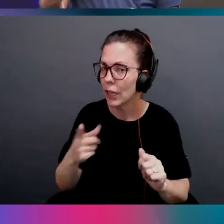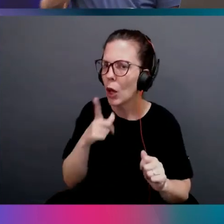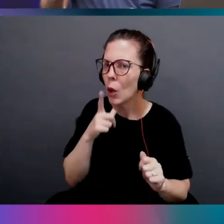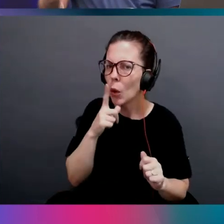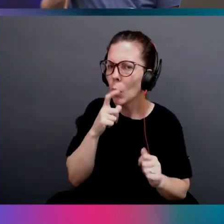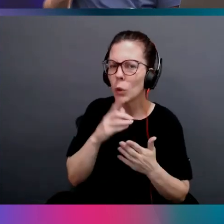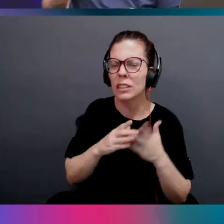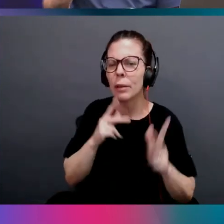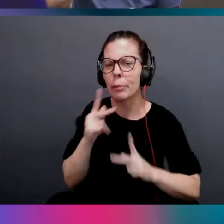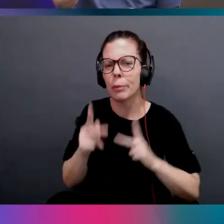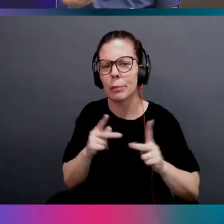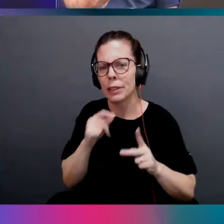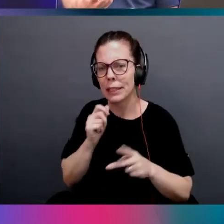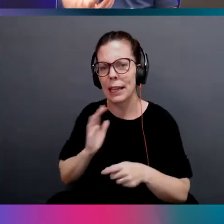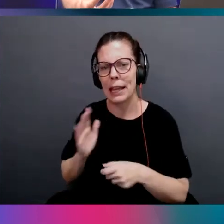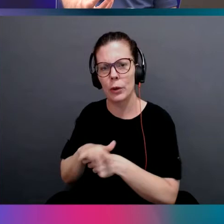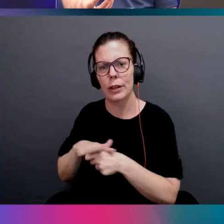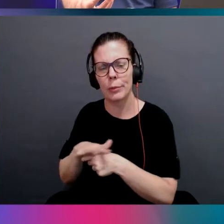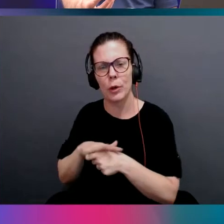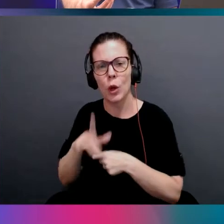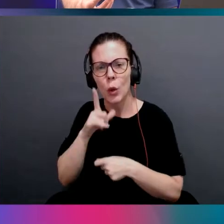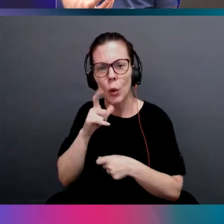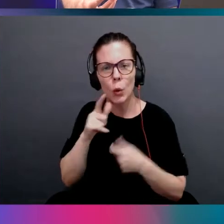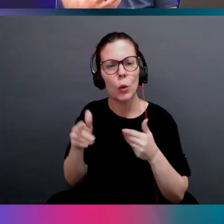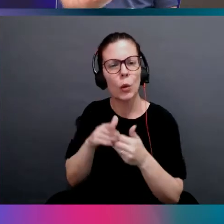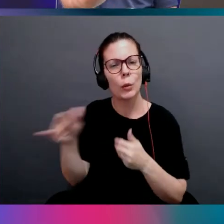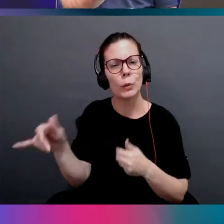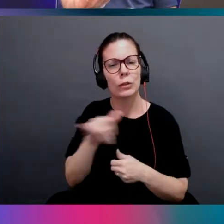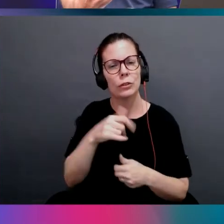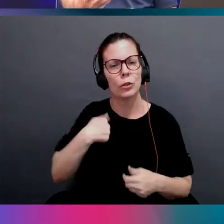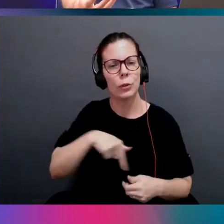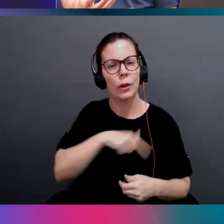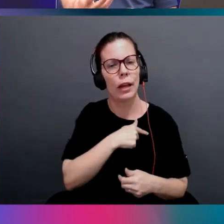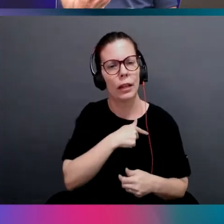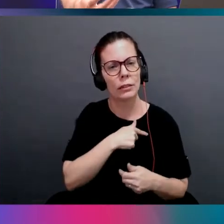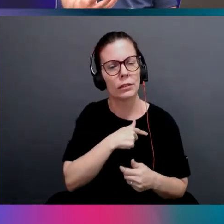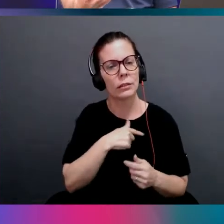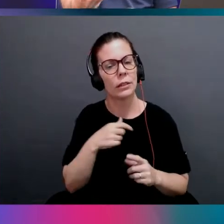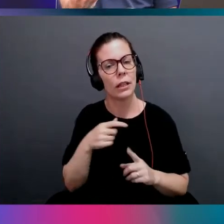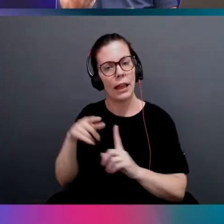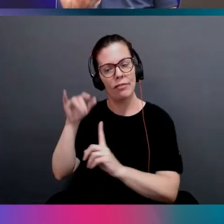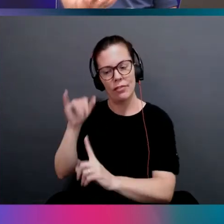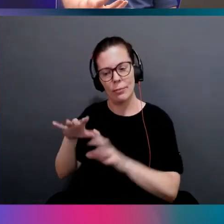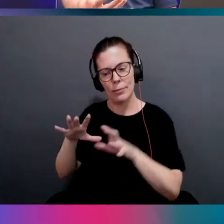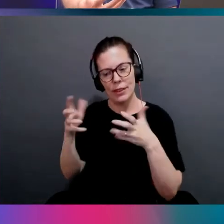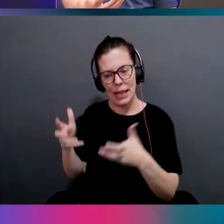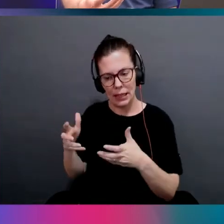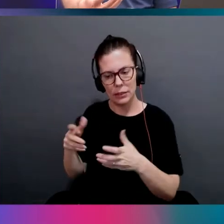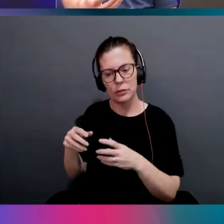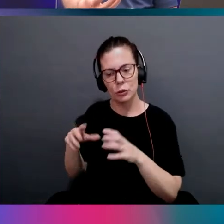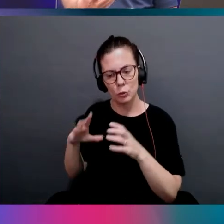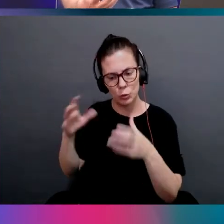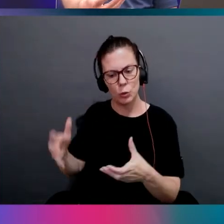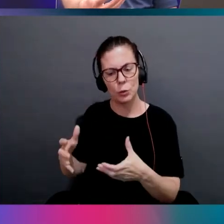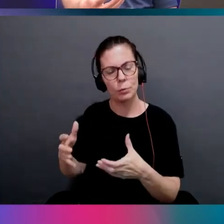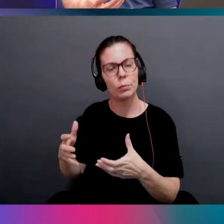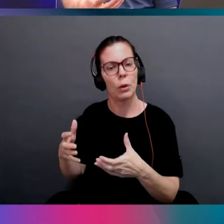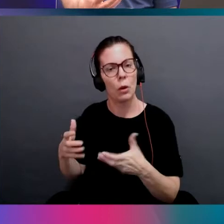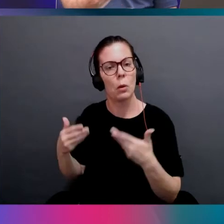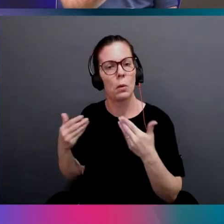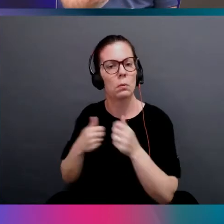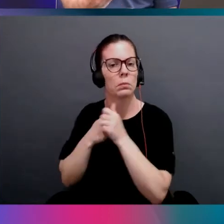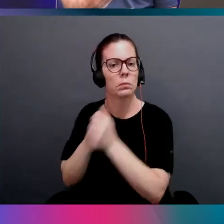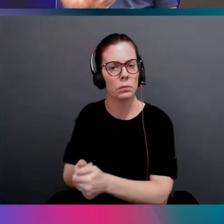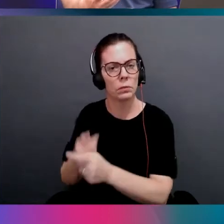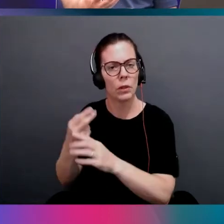our neighborhoods? Who are the people that are similar to us? And from that, drive the use case, to drive that.